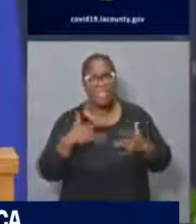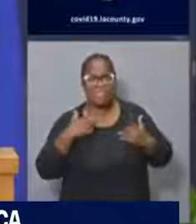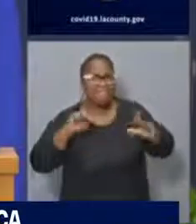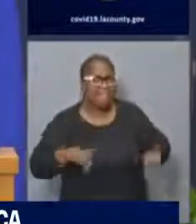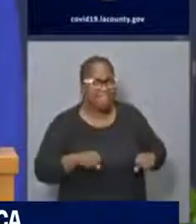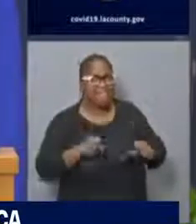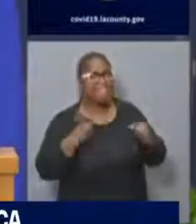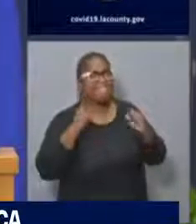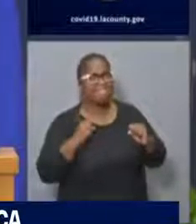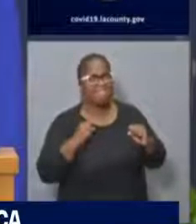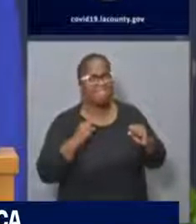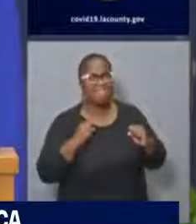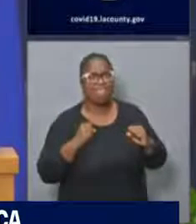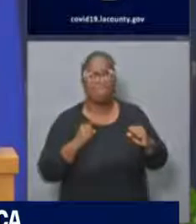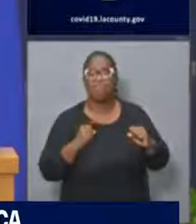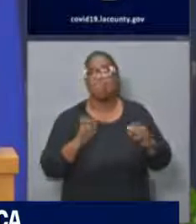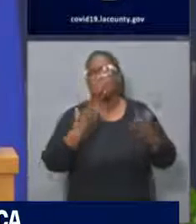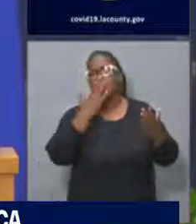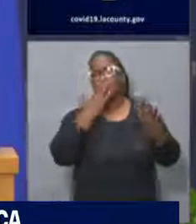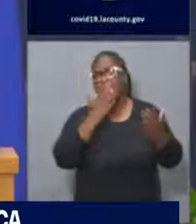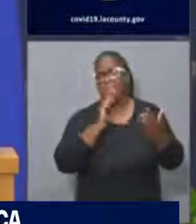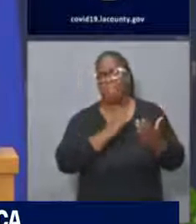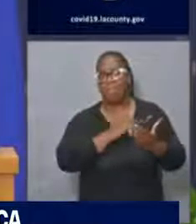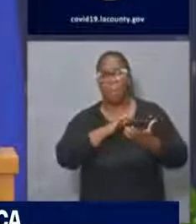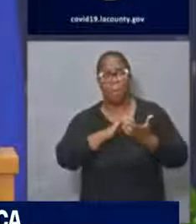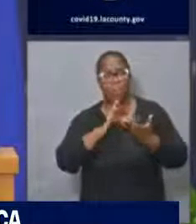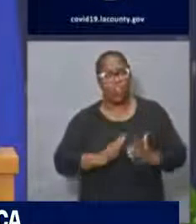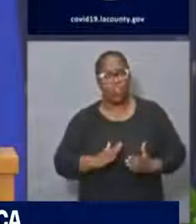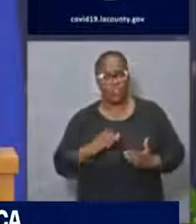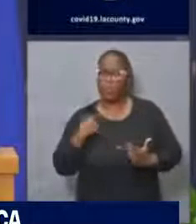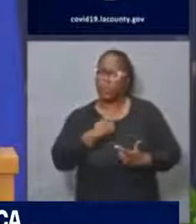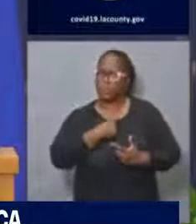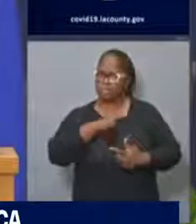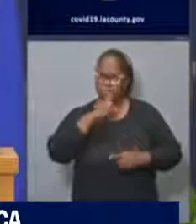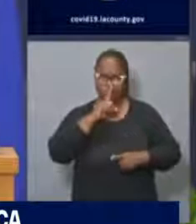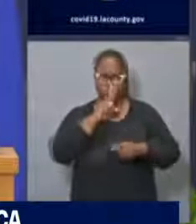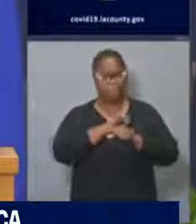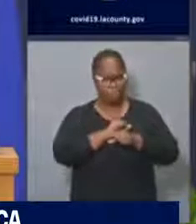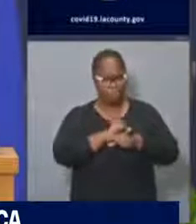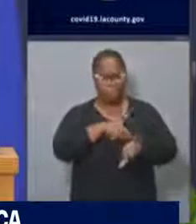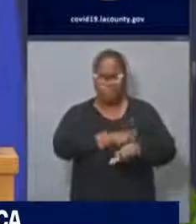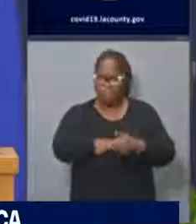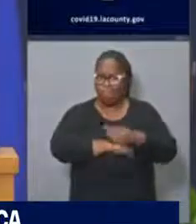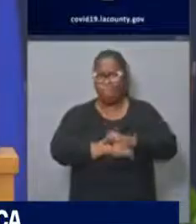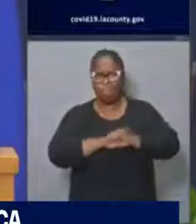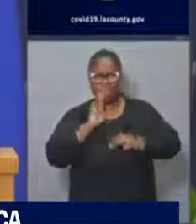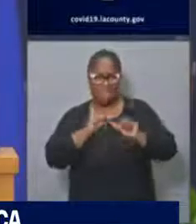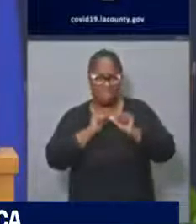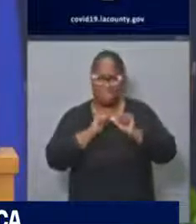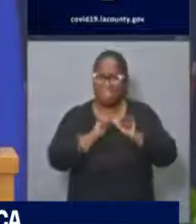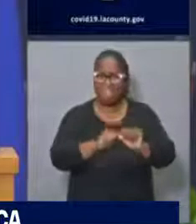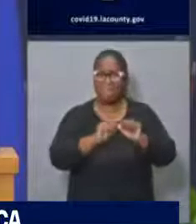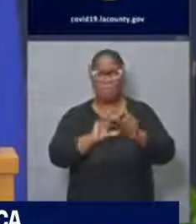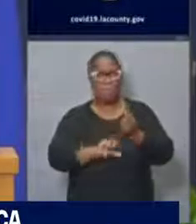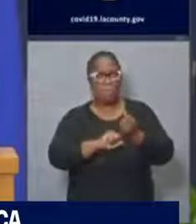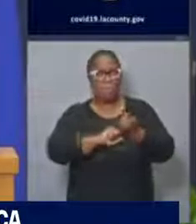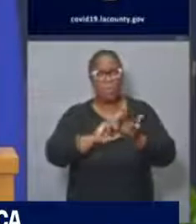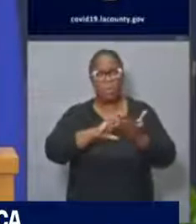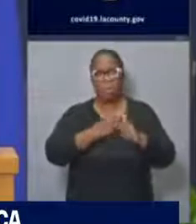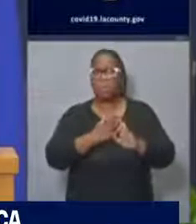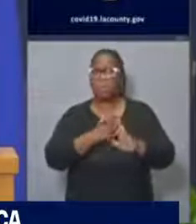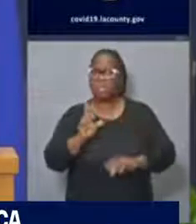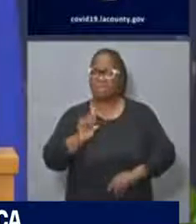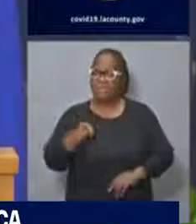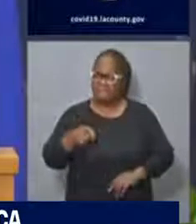our partners in these efforts, and I want to share that we are committed to continuing this work to support communities that are